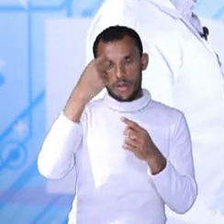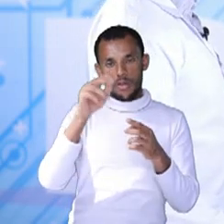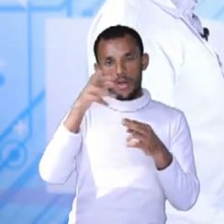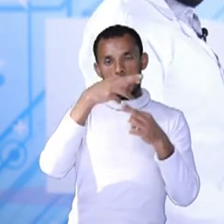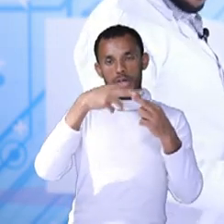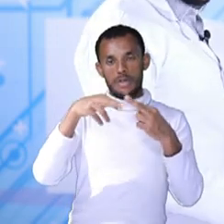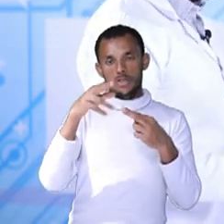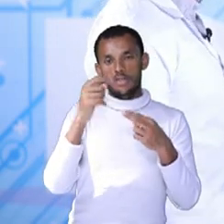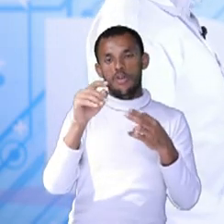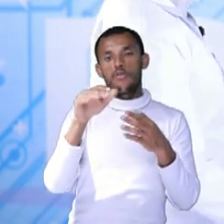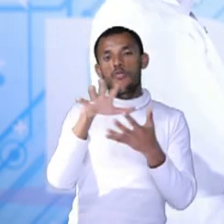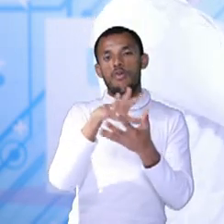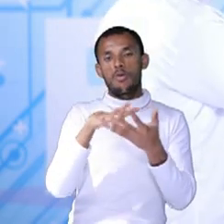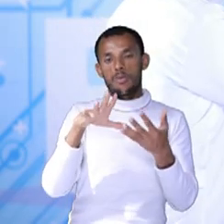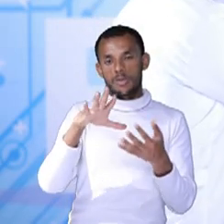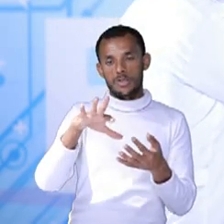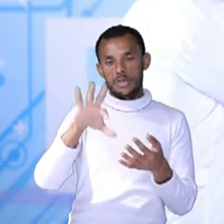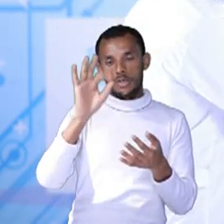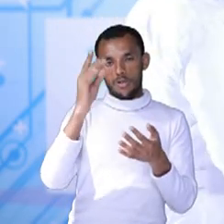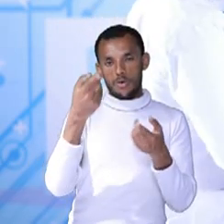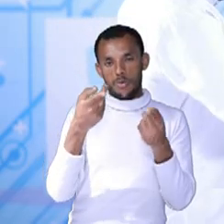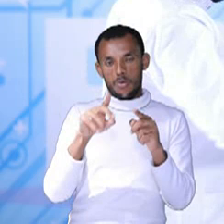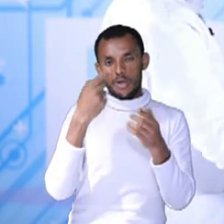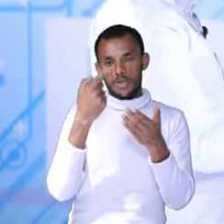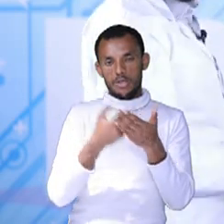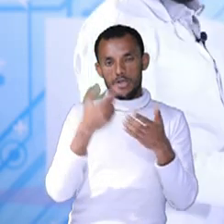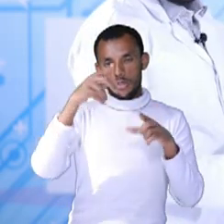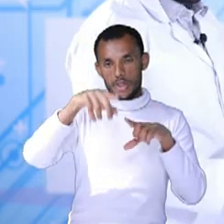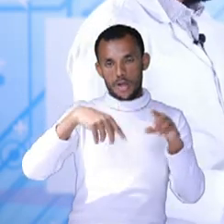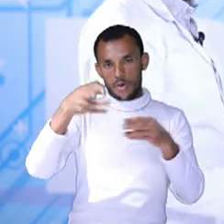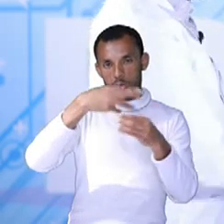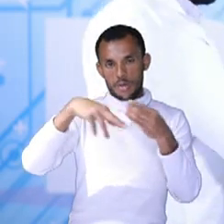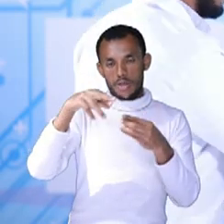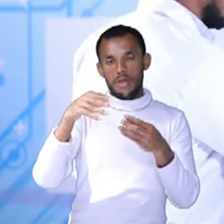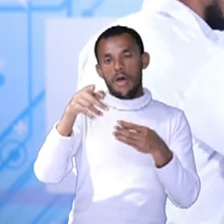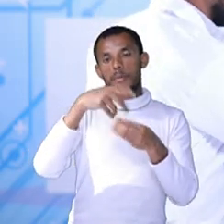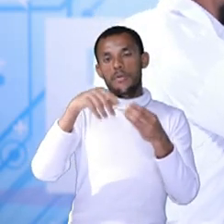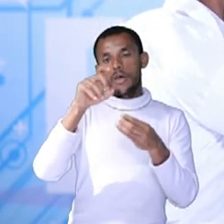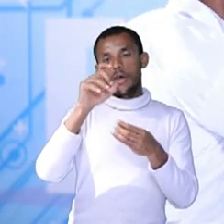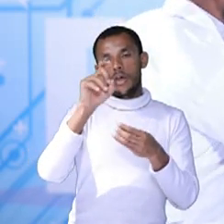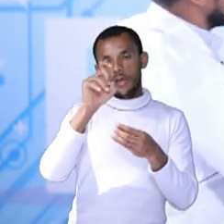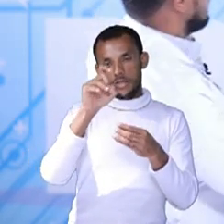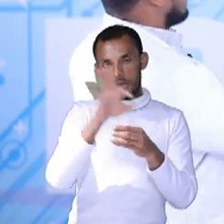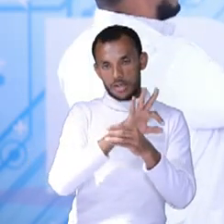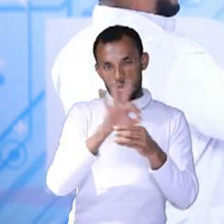region, the volume generated when this line is rotated about x-axis from 0